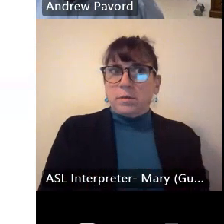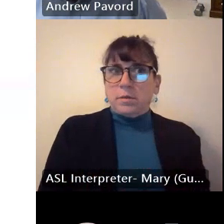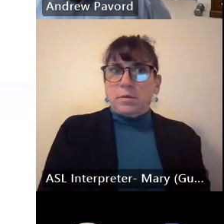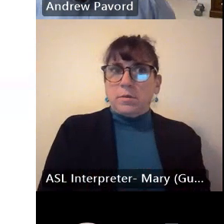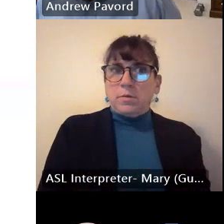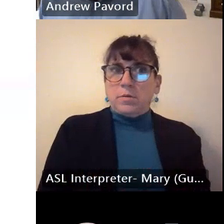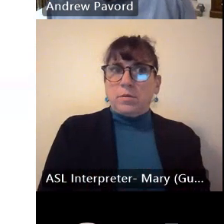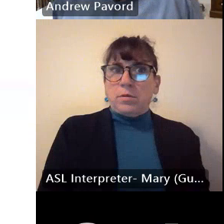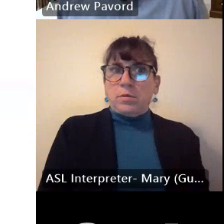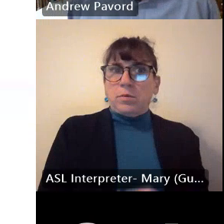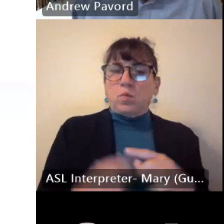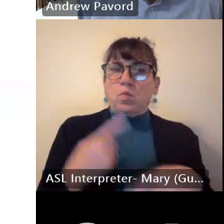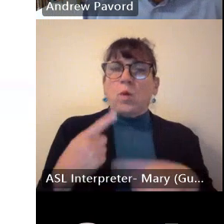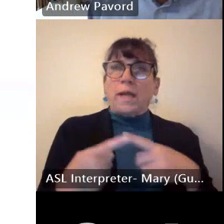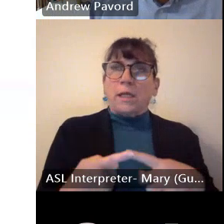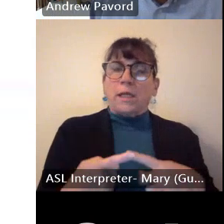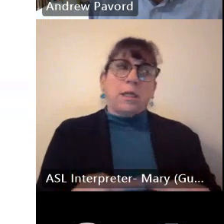once